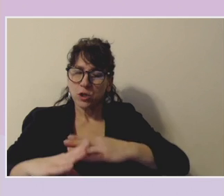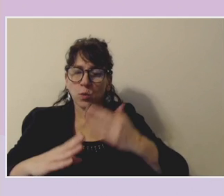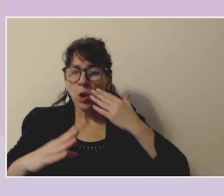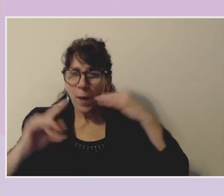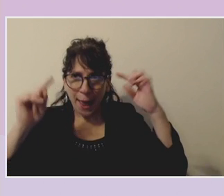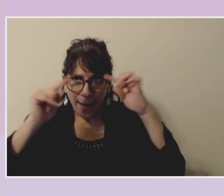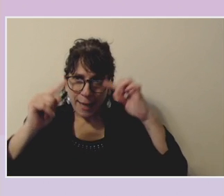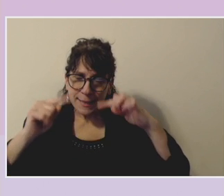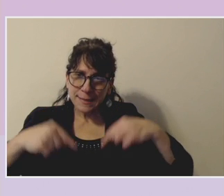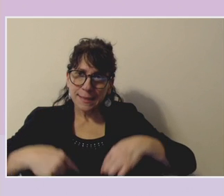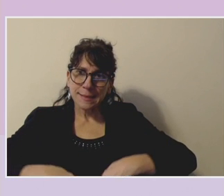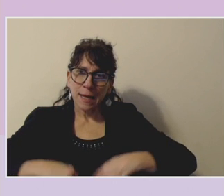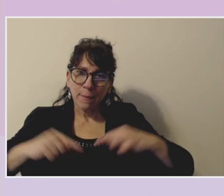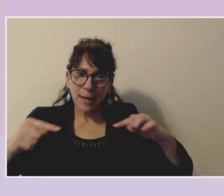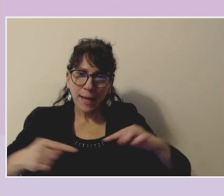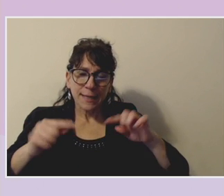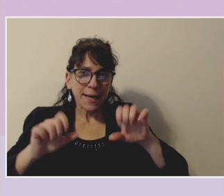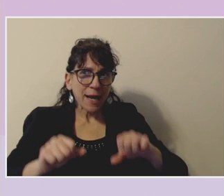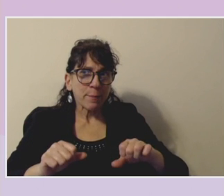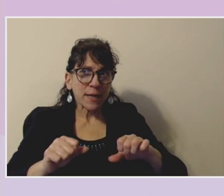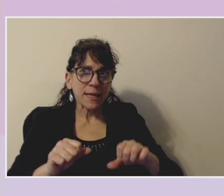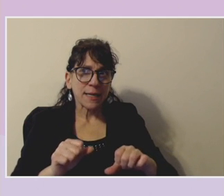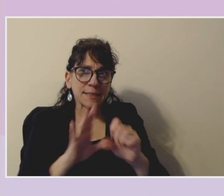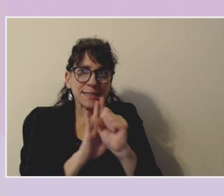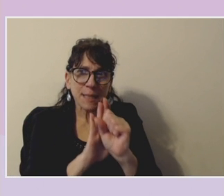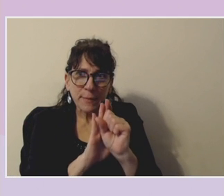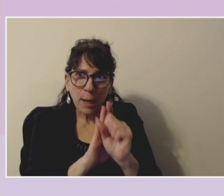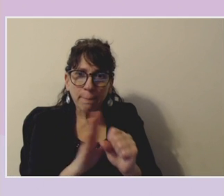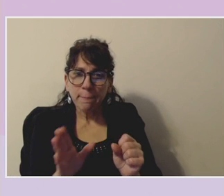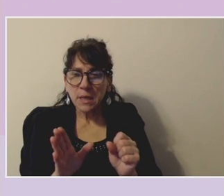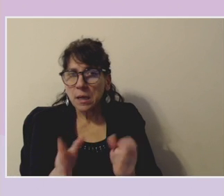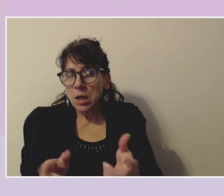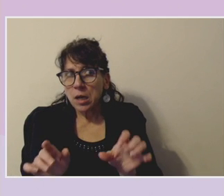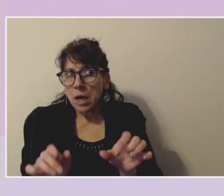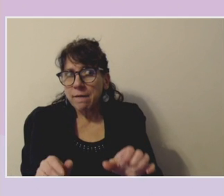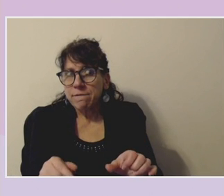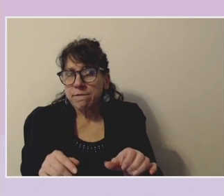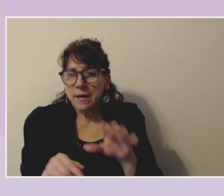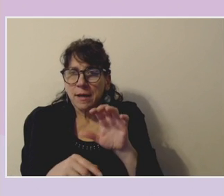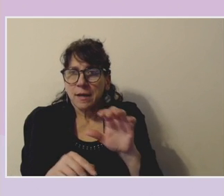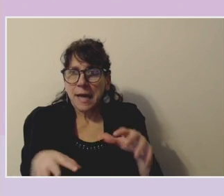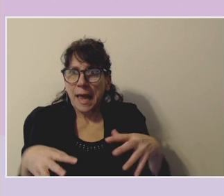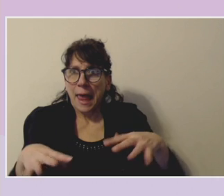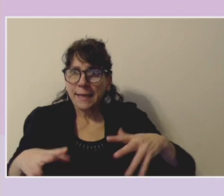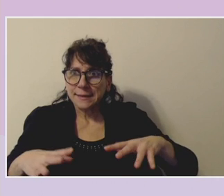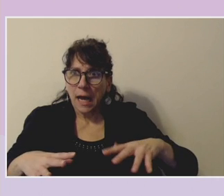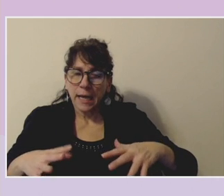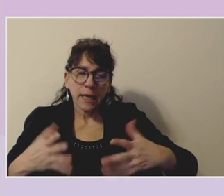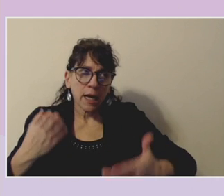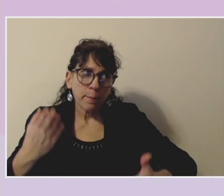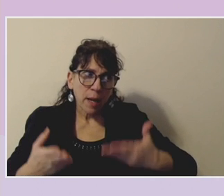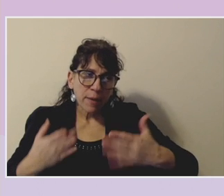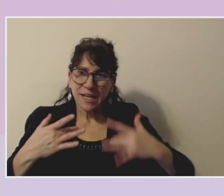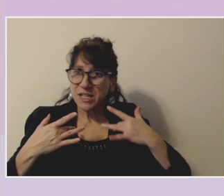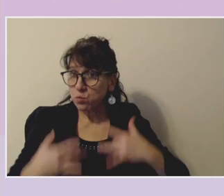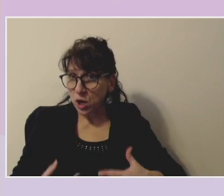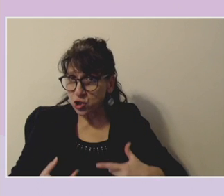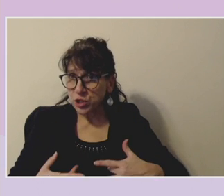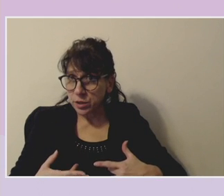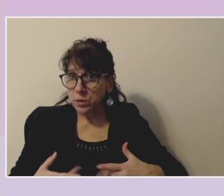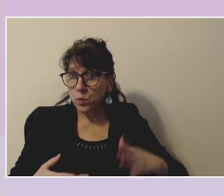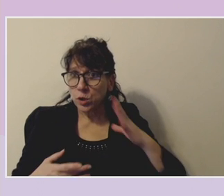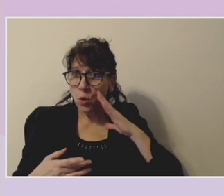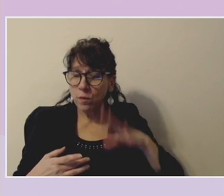aches can be somatic symptoms of potentially anxiety in particular, and perhaps depression. We know that of